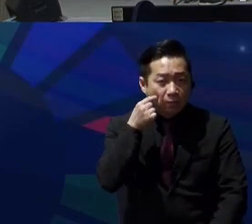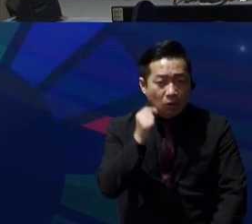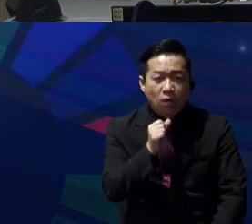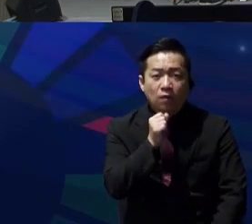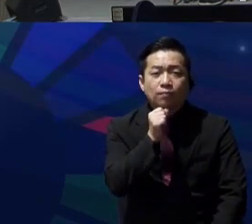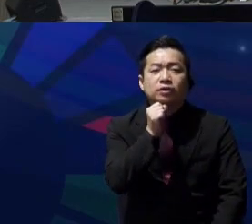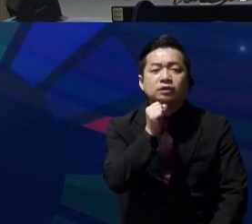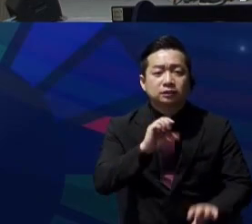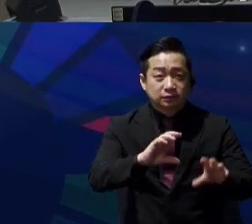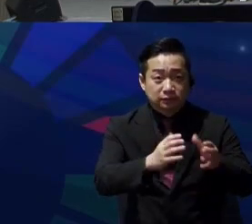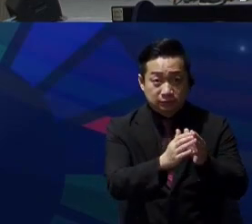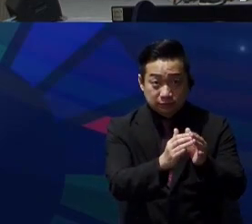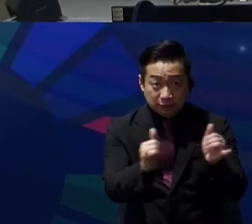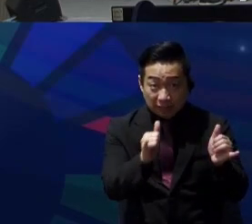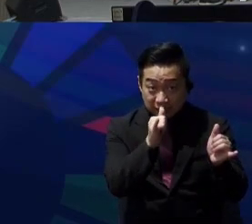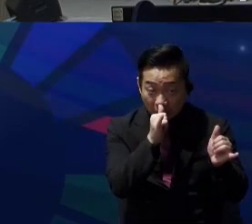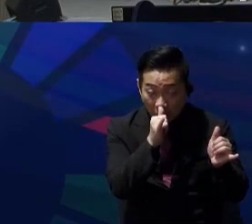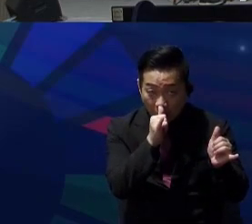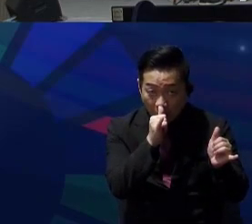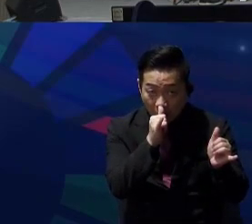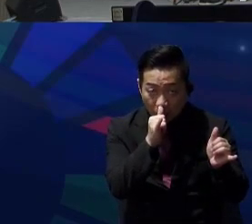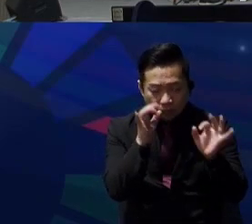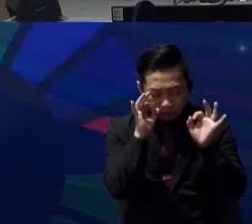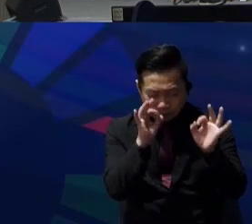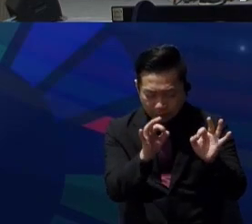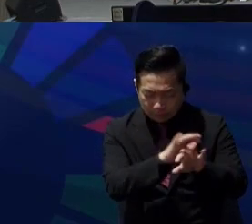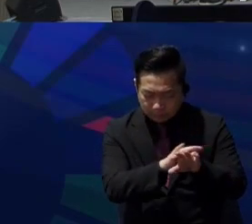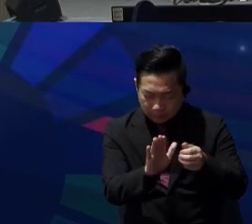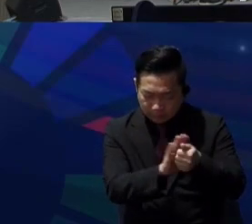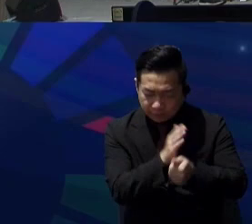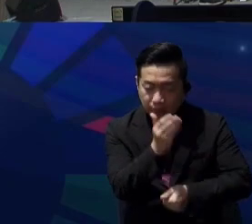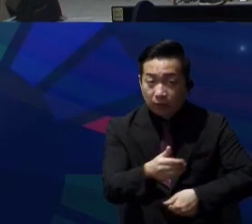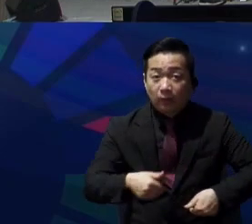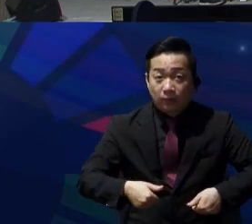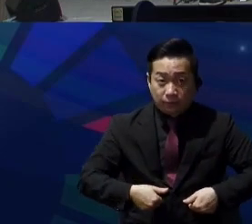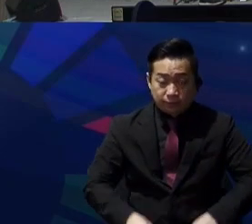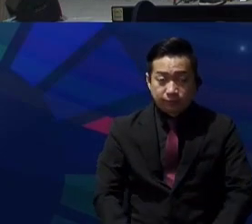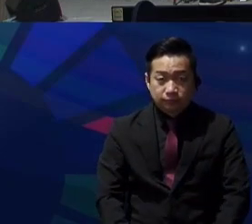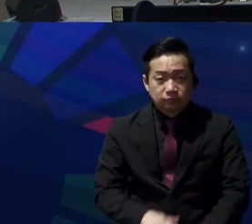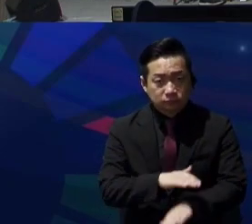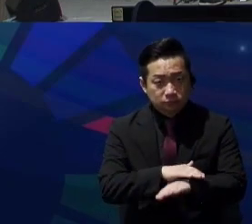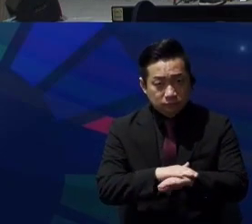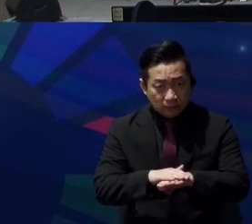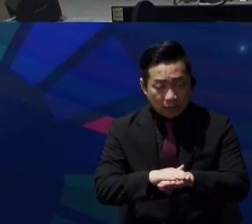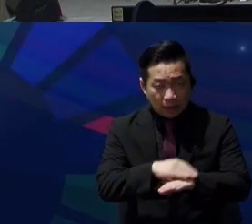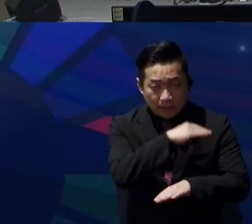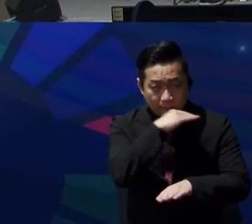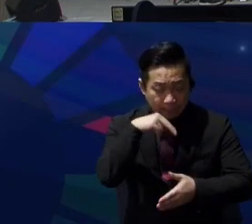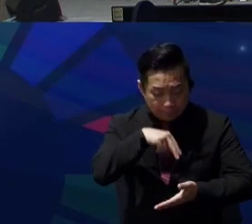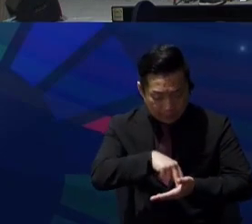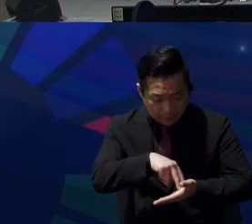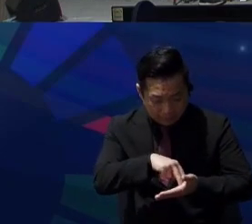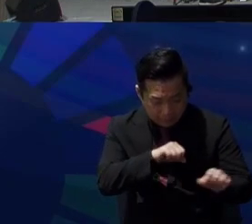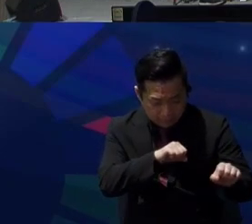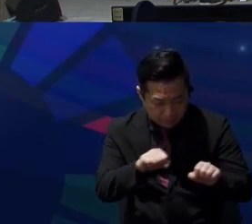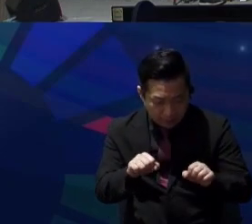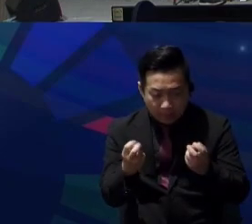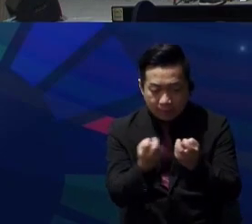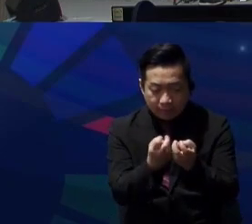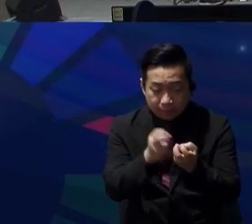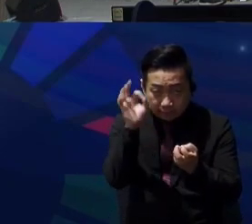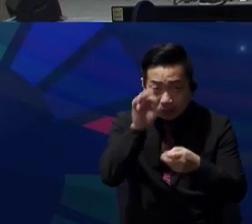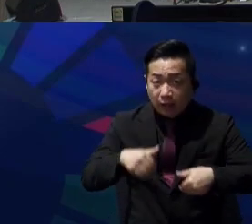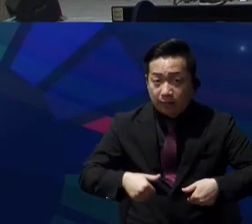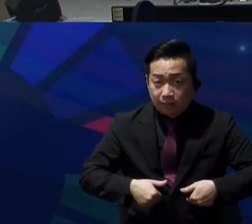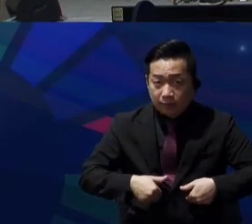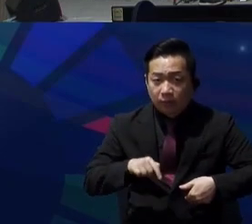very realistic. We have our situation that is worse and worse, and